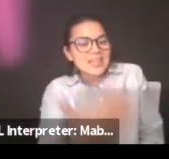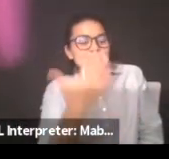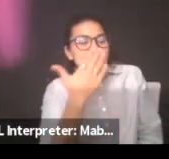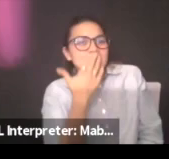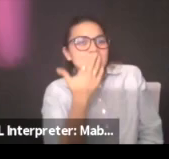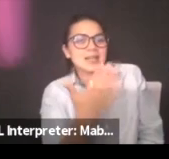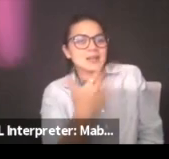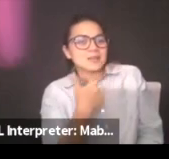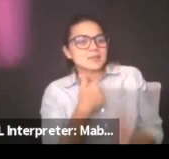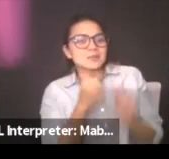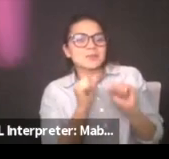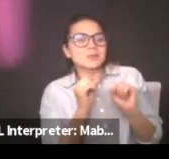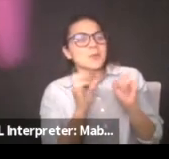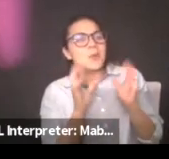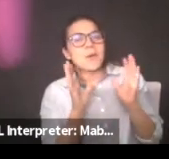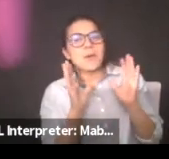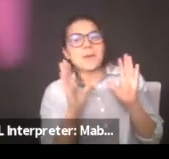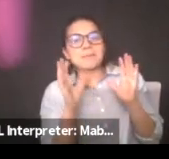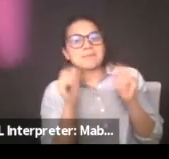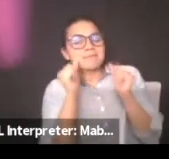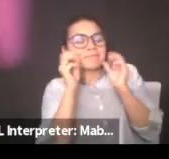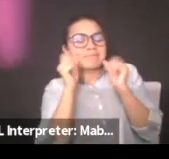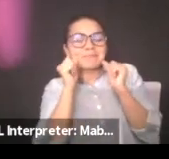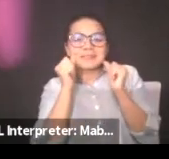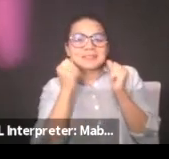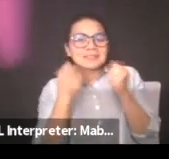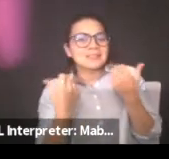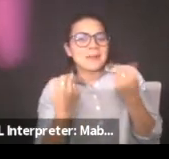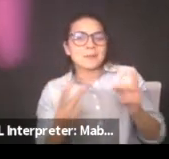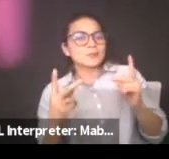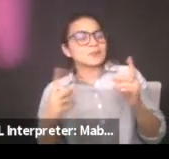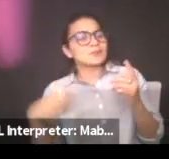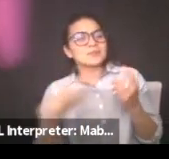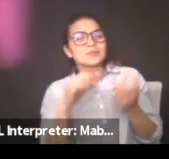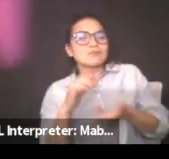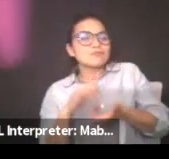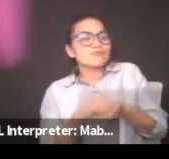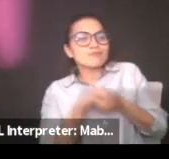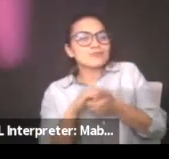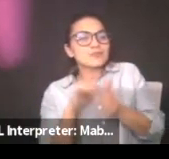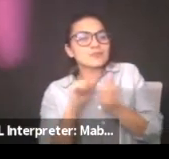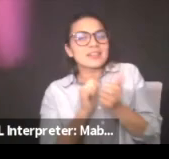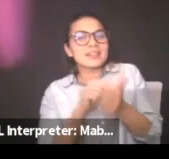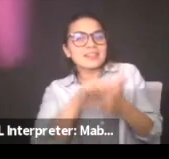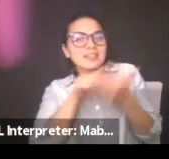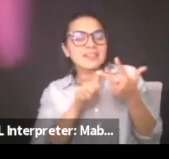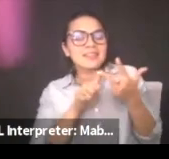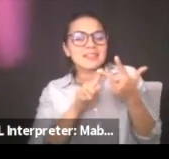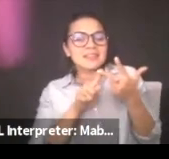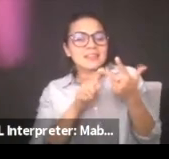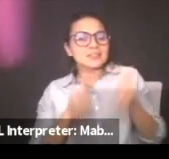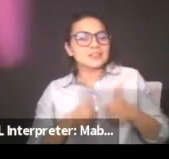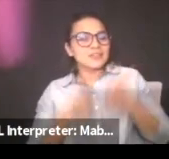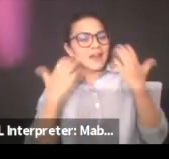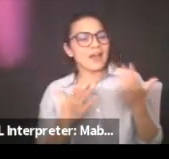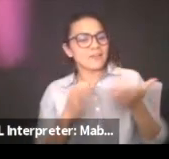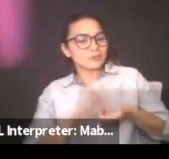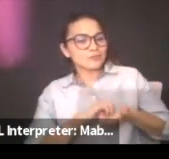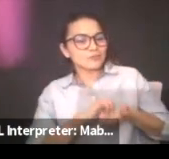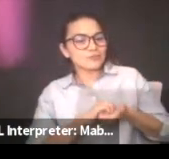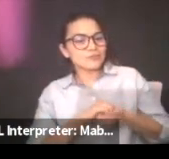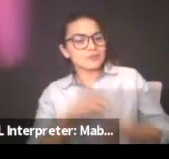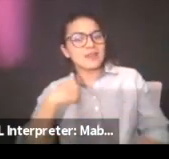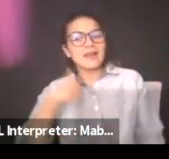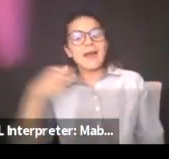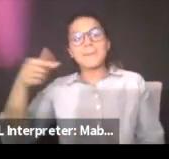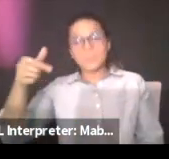survivor comrades. My name's Alicia Sanchez-Gill. My pronouns are she and her. And I'm a queer Afro-Puerto